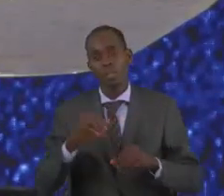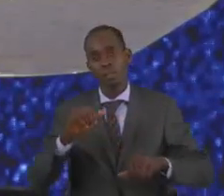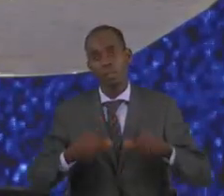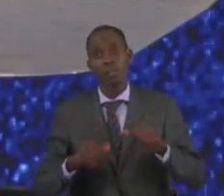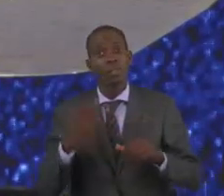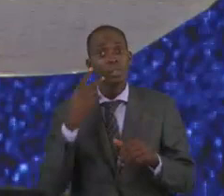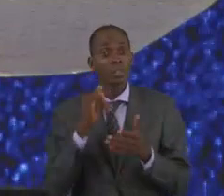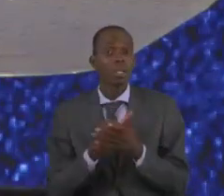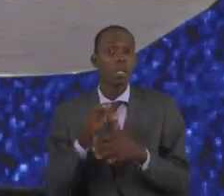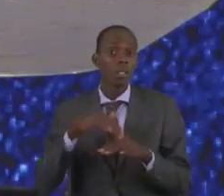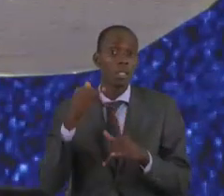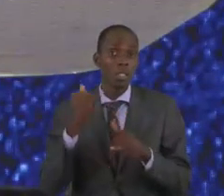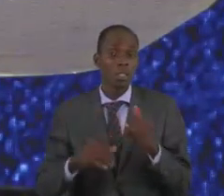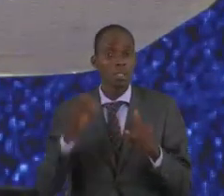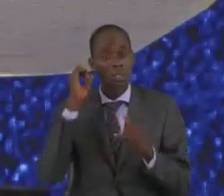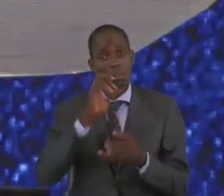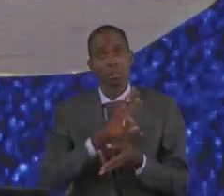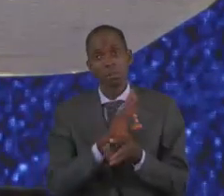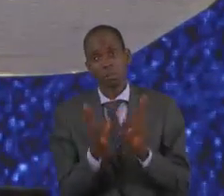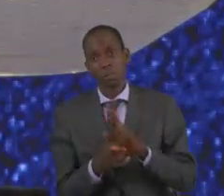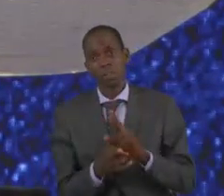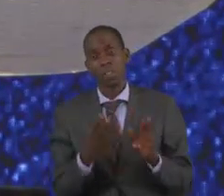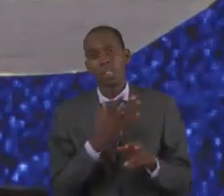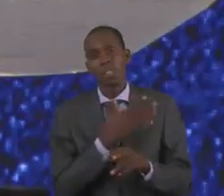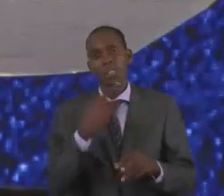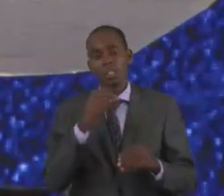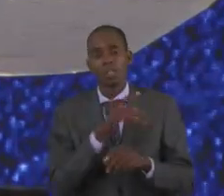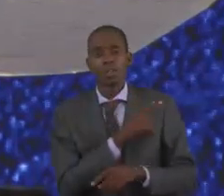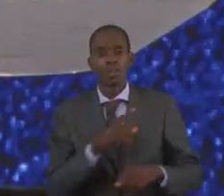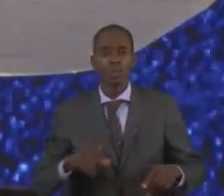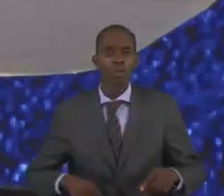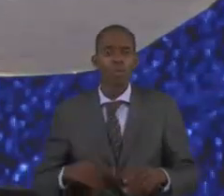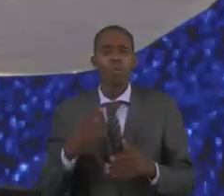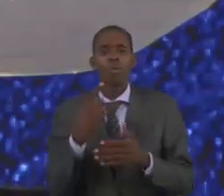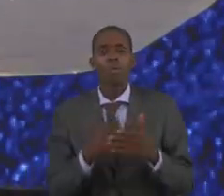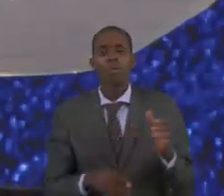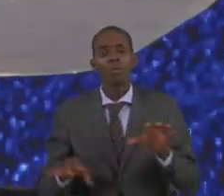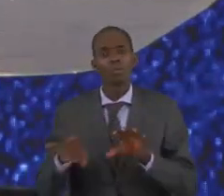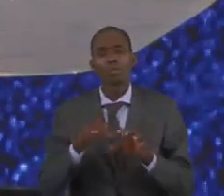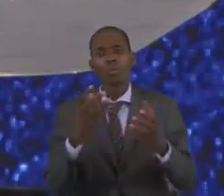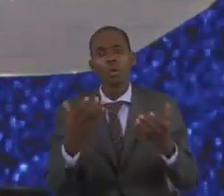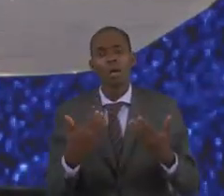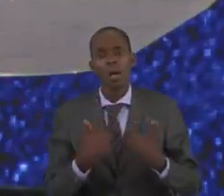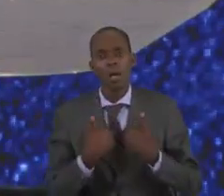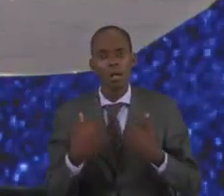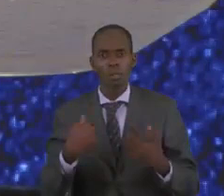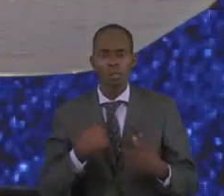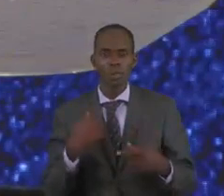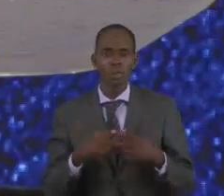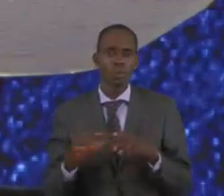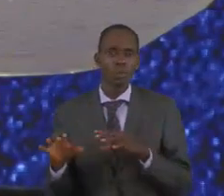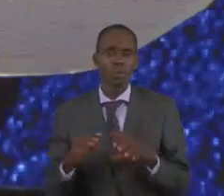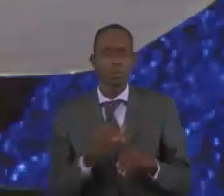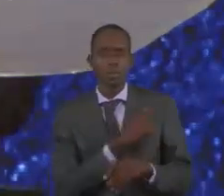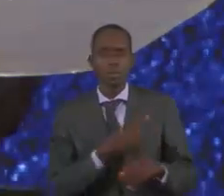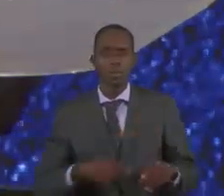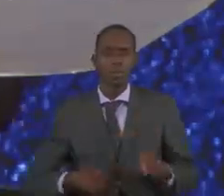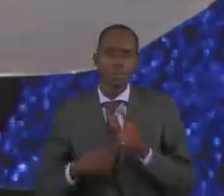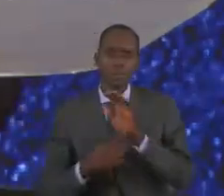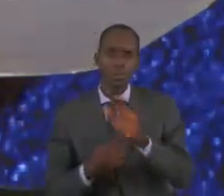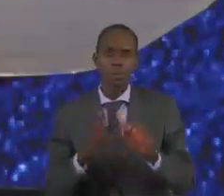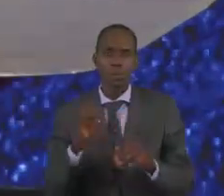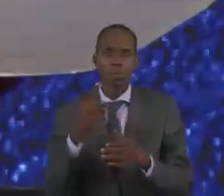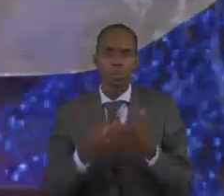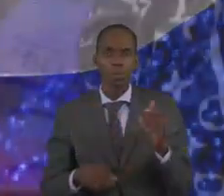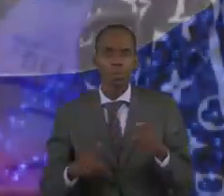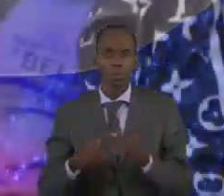Eventually he repented and he said, Lord, what you have me to do? And the Lord showed him what to do,